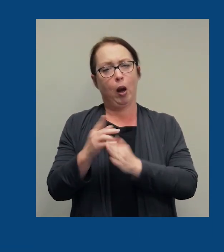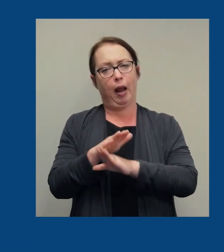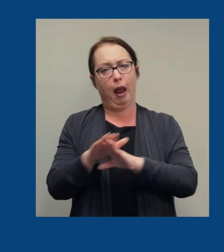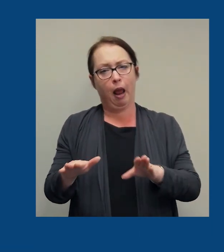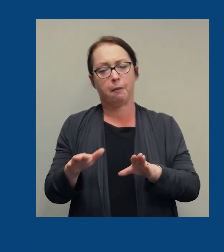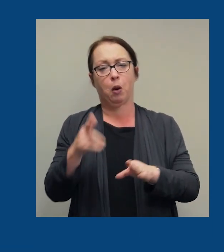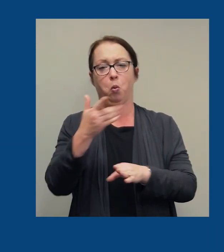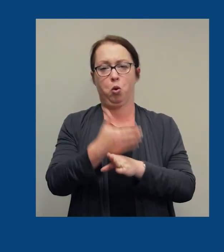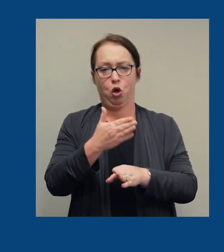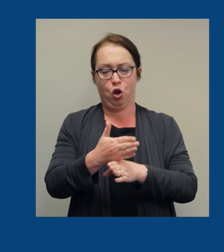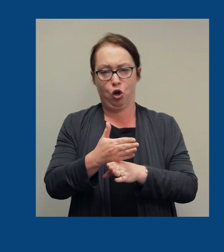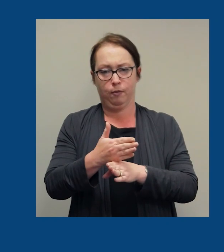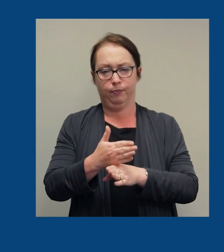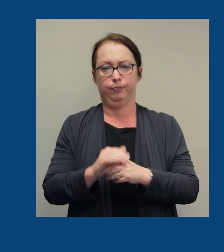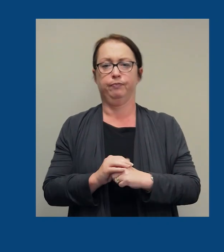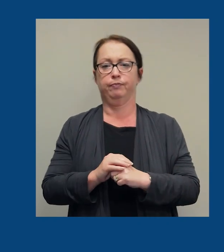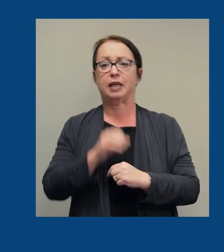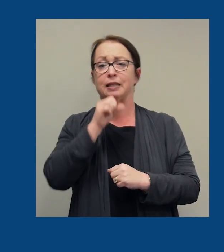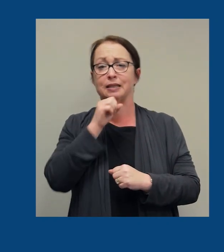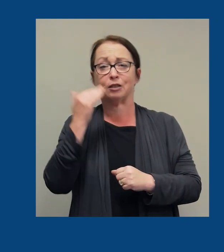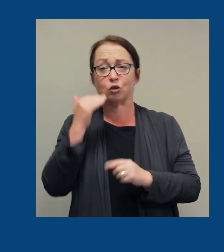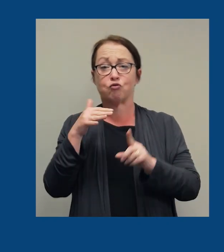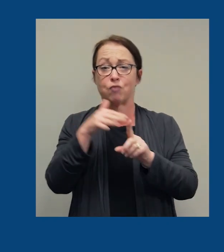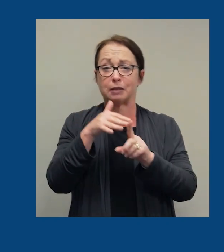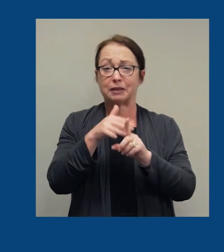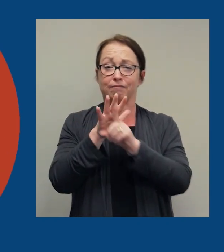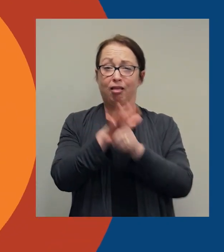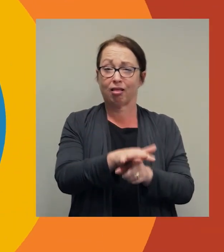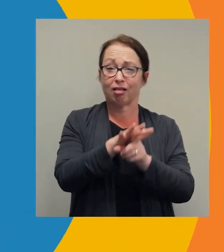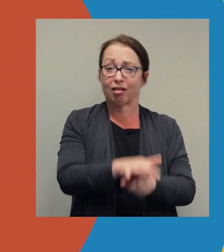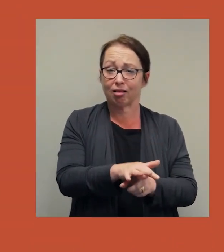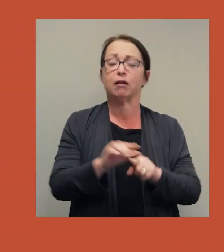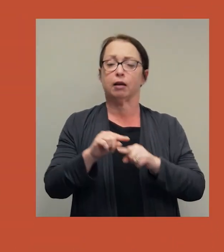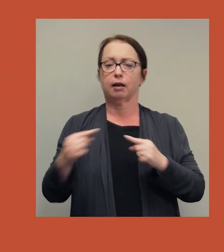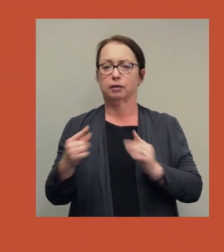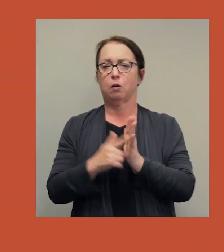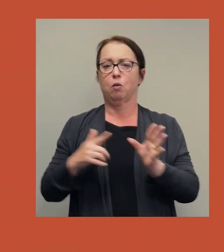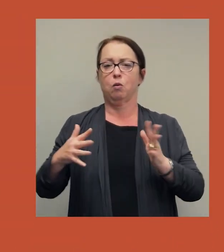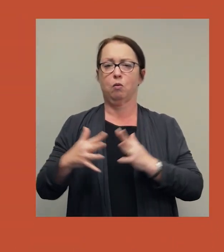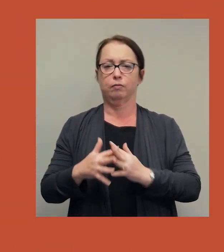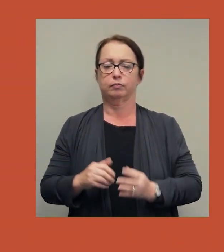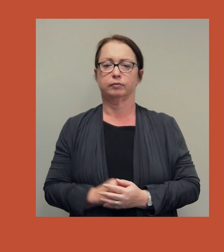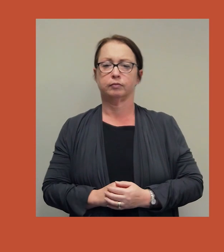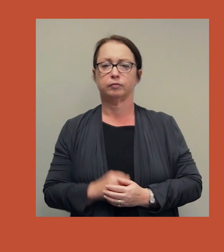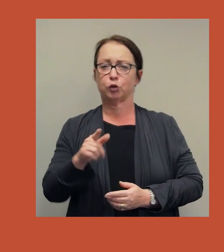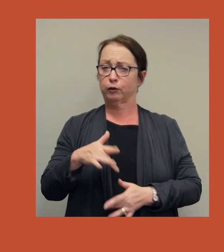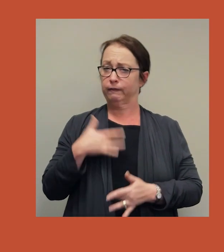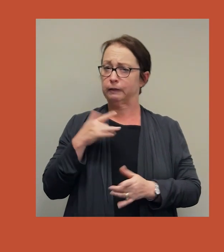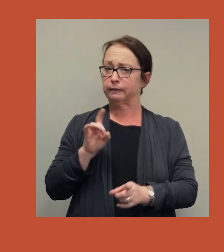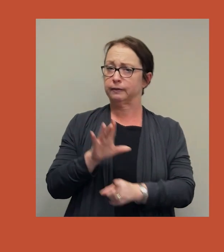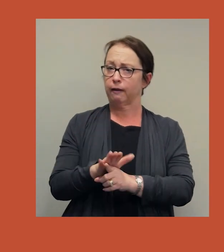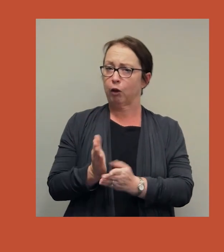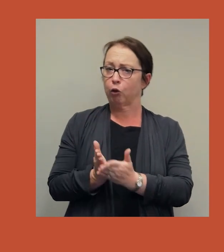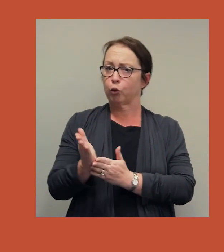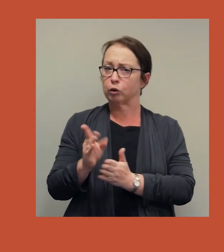more money from and these people can them. So I need to make they them. So